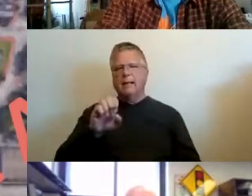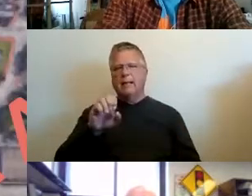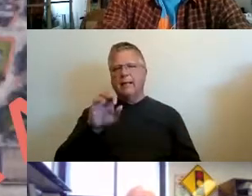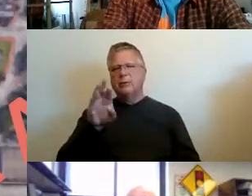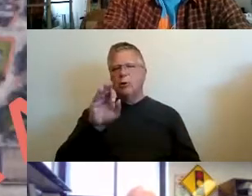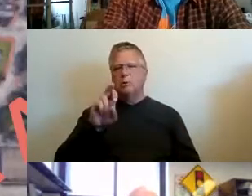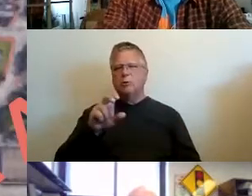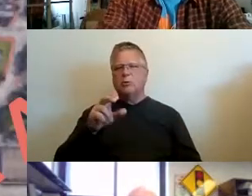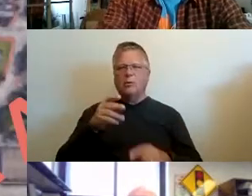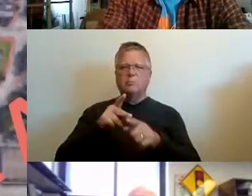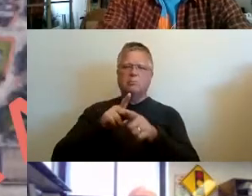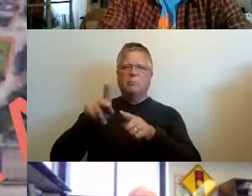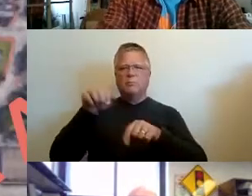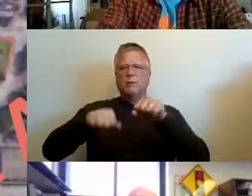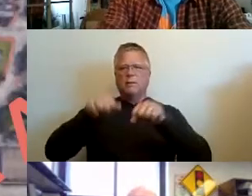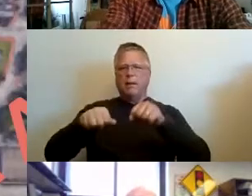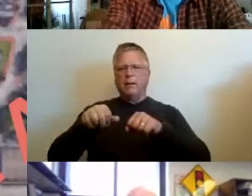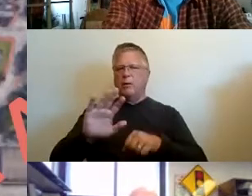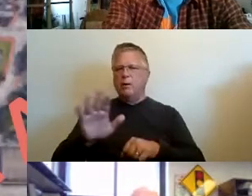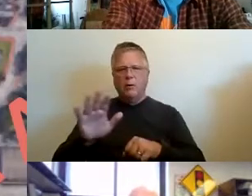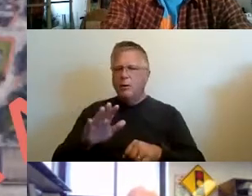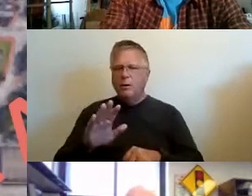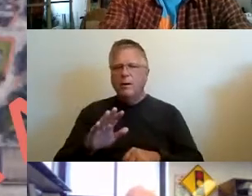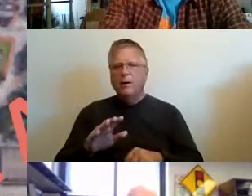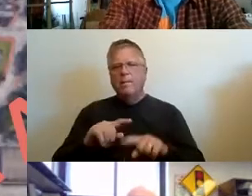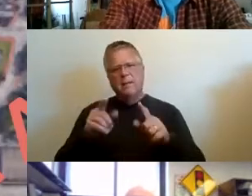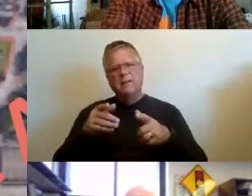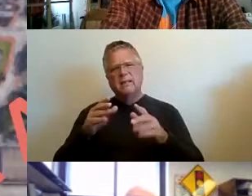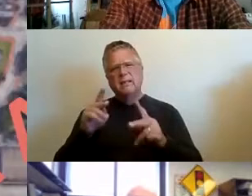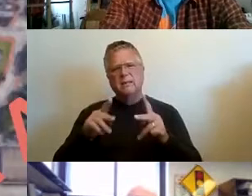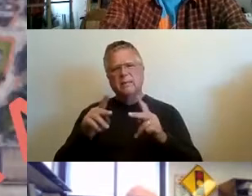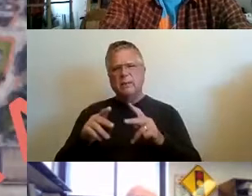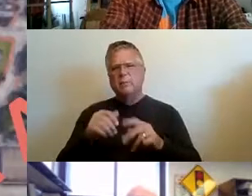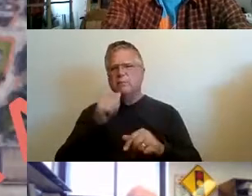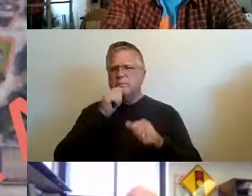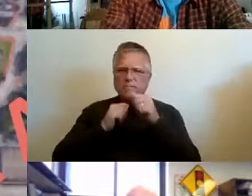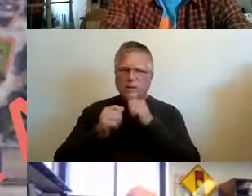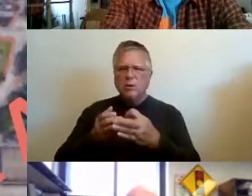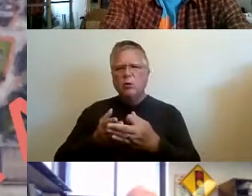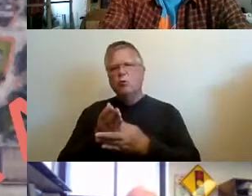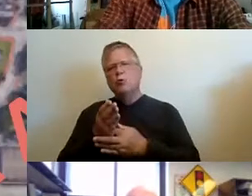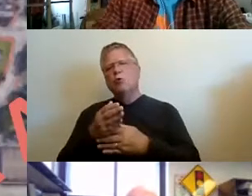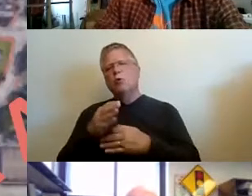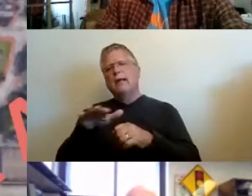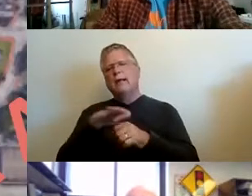but really something that just allows folks to get through that area a little bit easier.